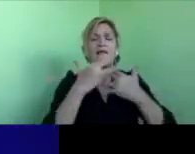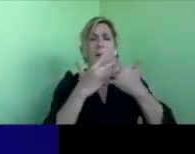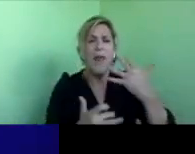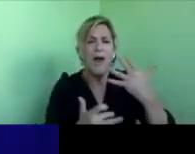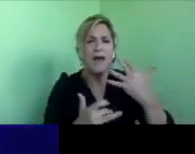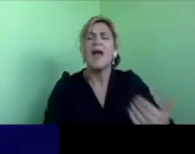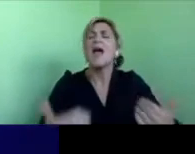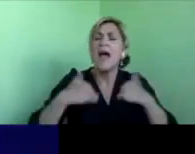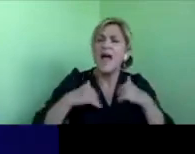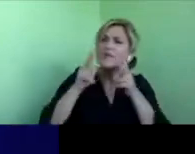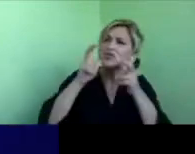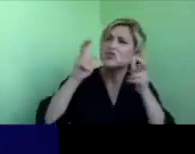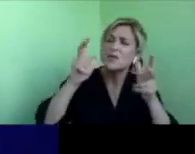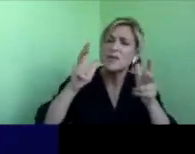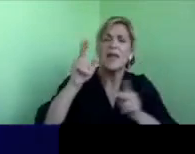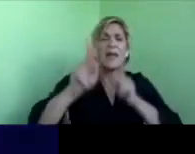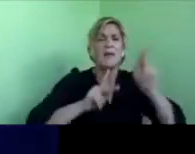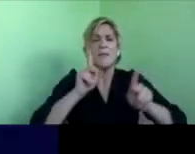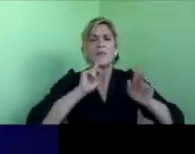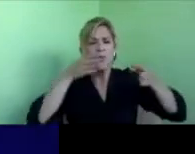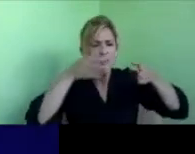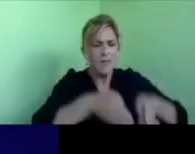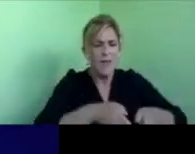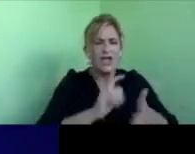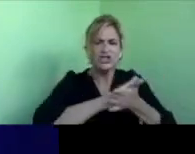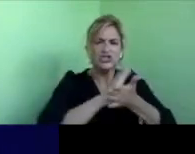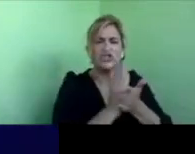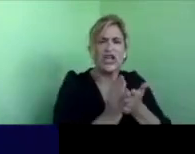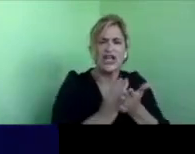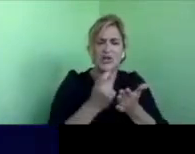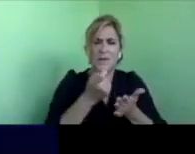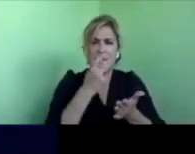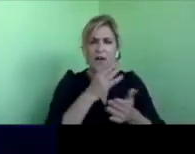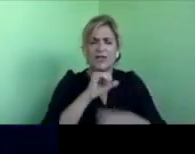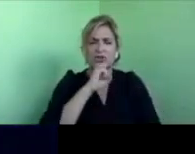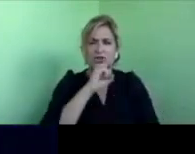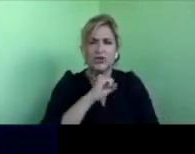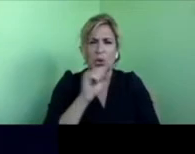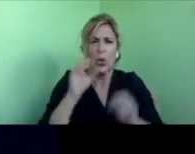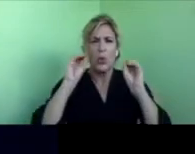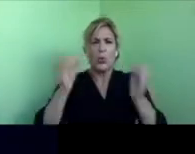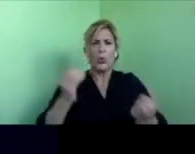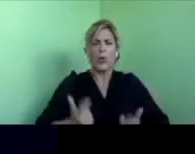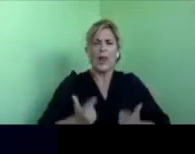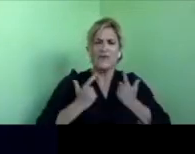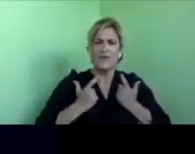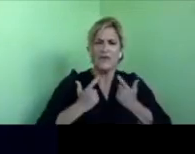People buried in sharded metal and stone, lying still and lifeless. Do you kill each other?